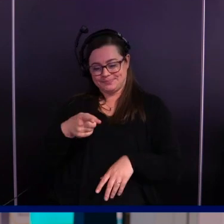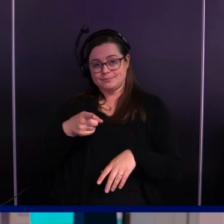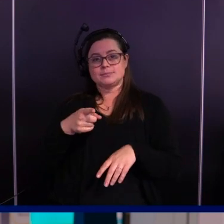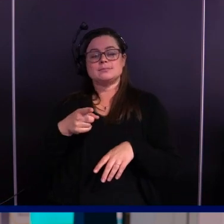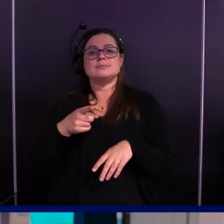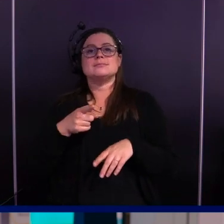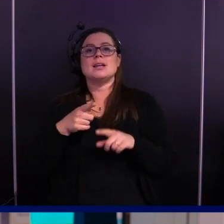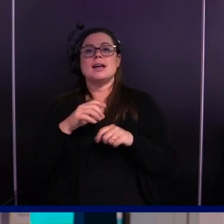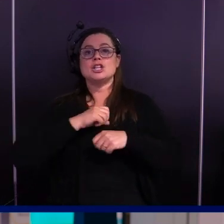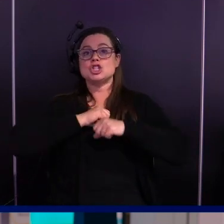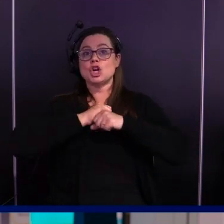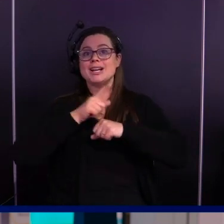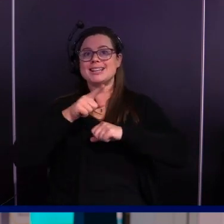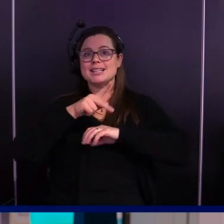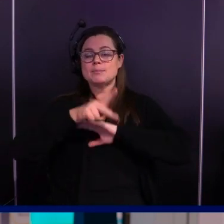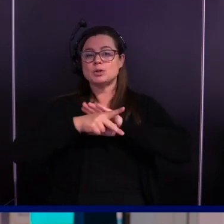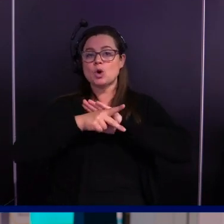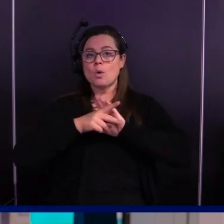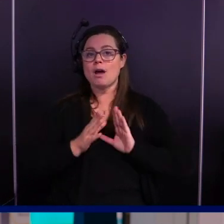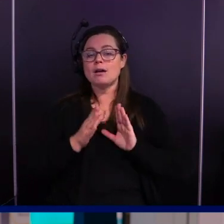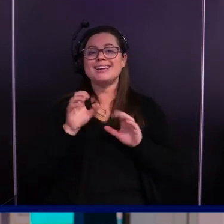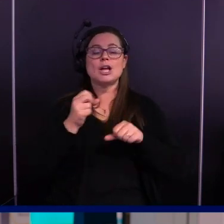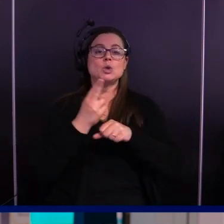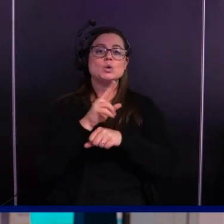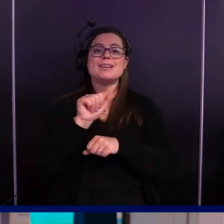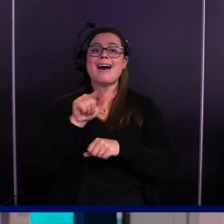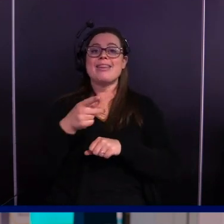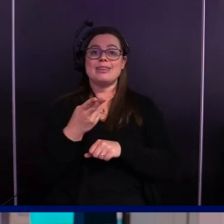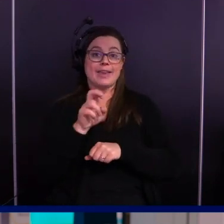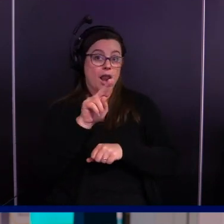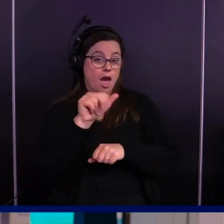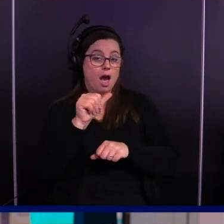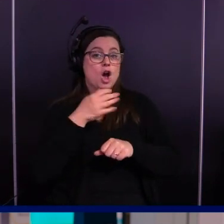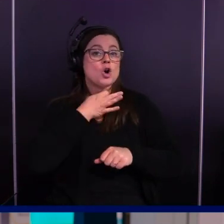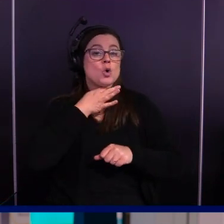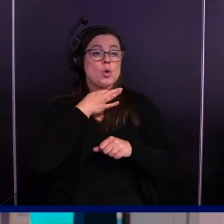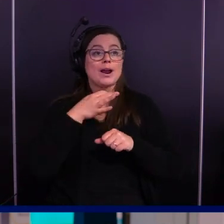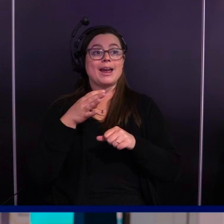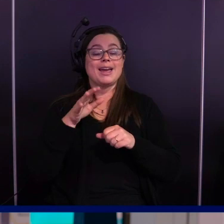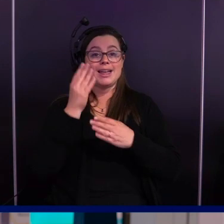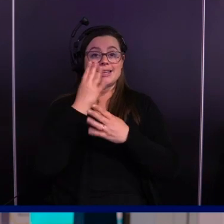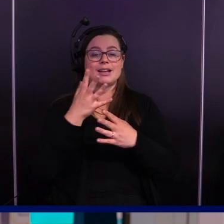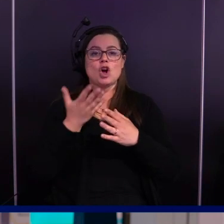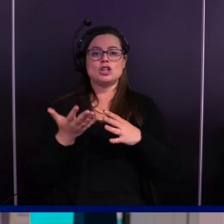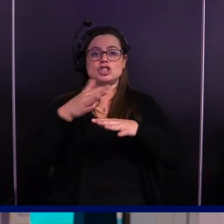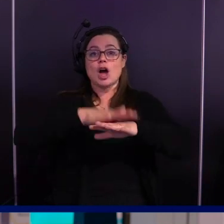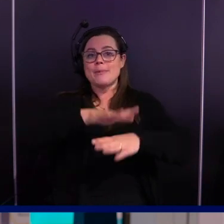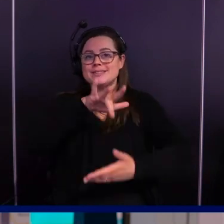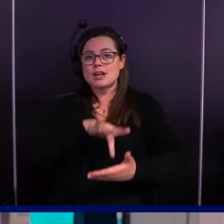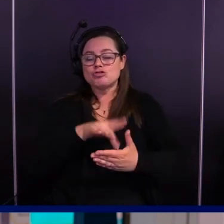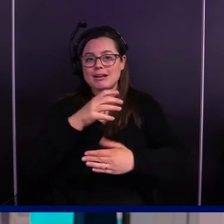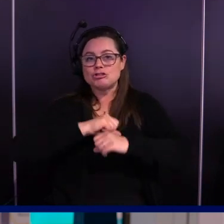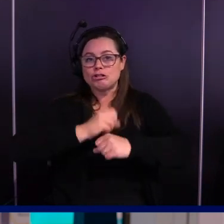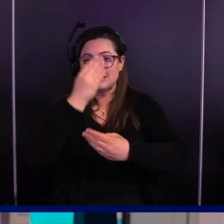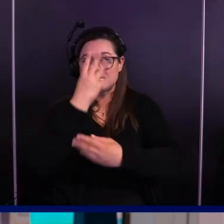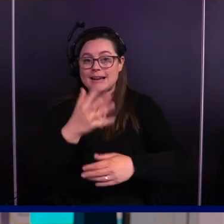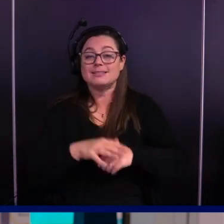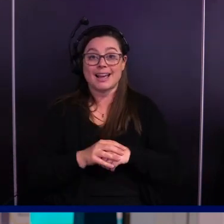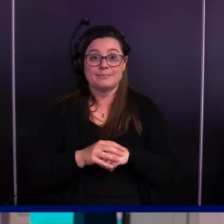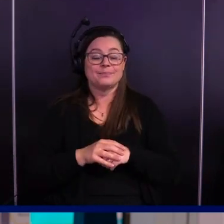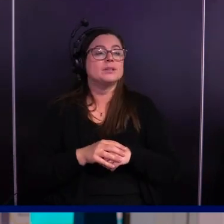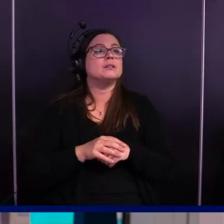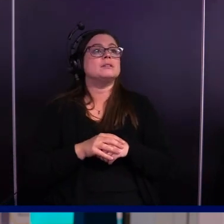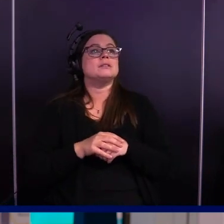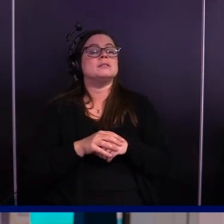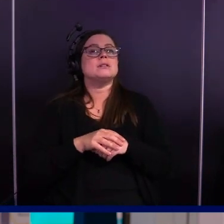persona. And they can use Athena to query the data on top of centralized security data. Yeah. Now let us look at